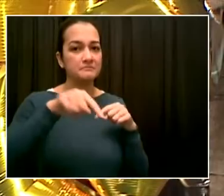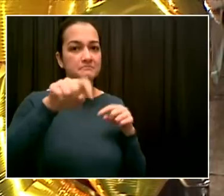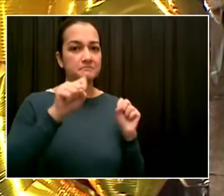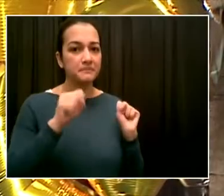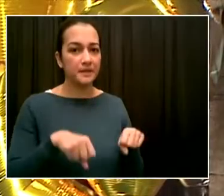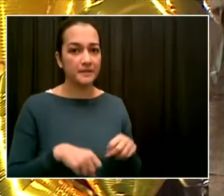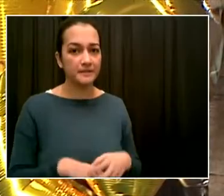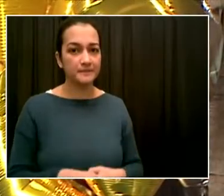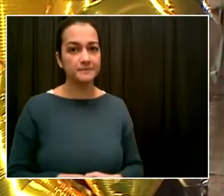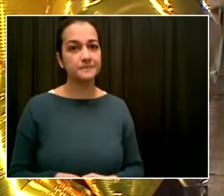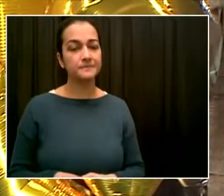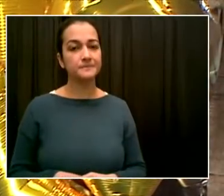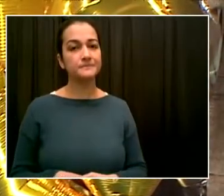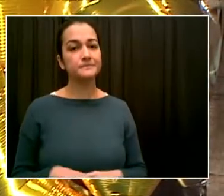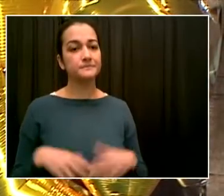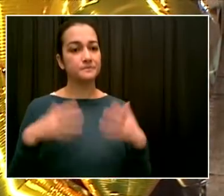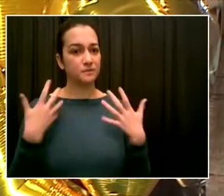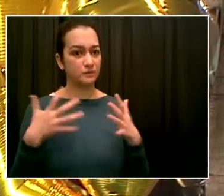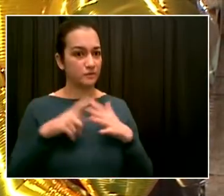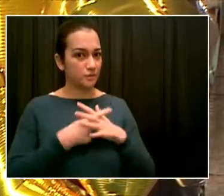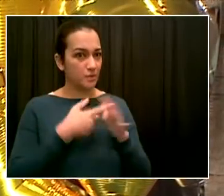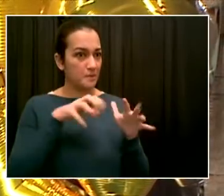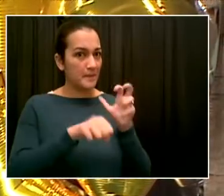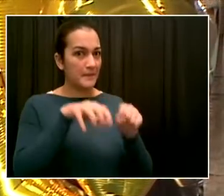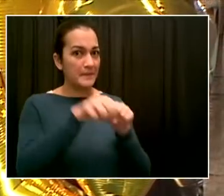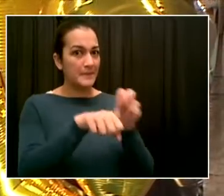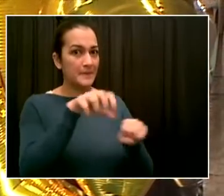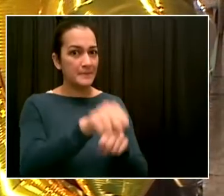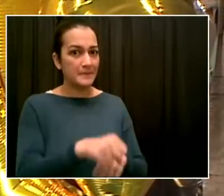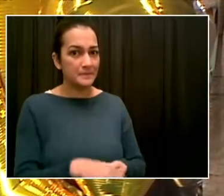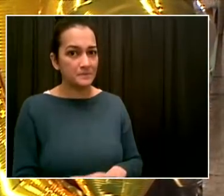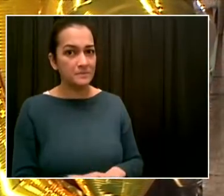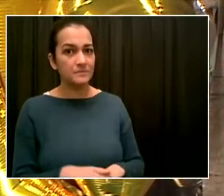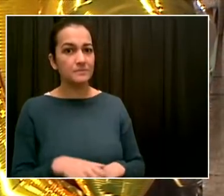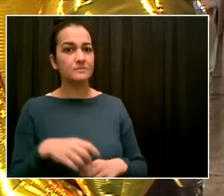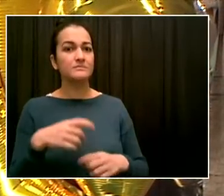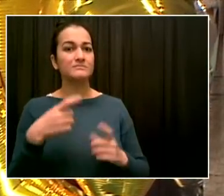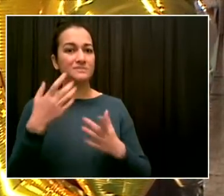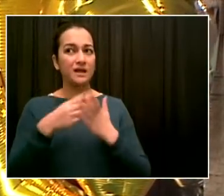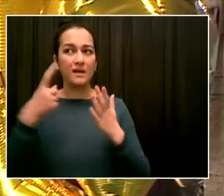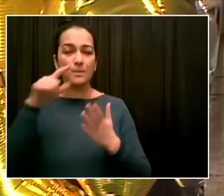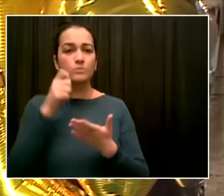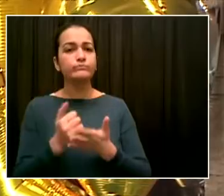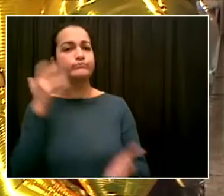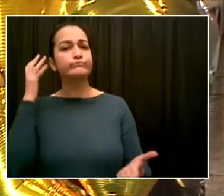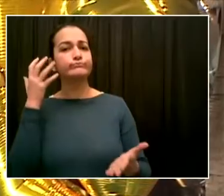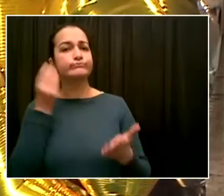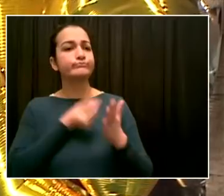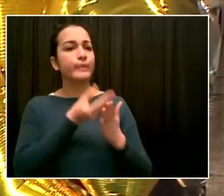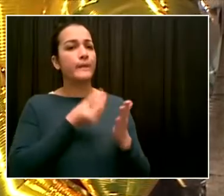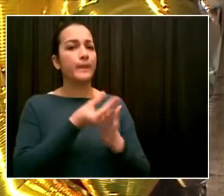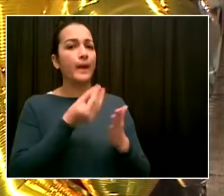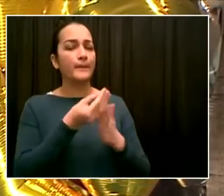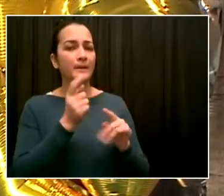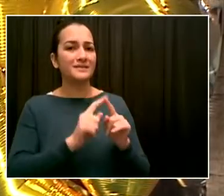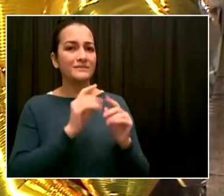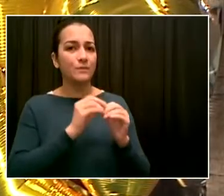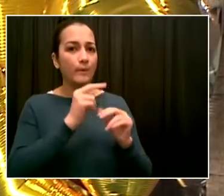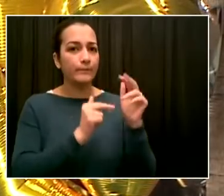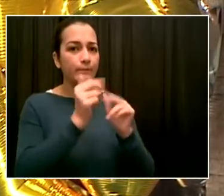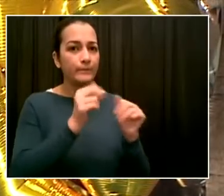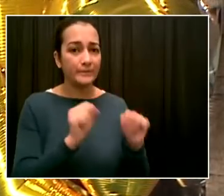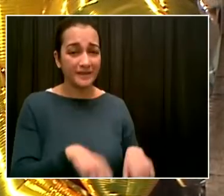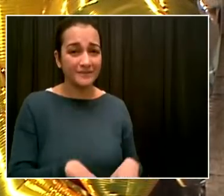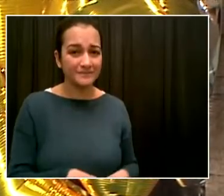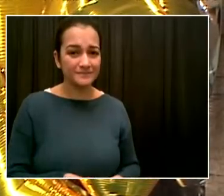That ship has sailed. But I wanted to know what your reaction to the warnings were, and what would you do, or how would you feel if